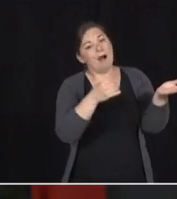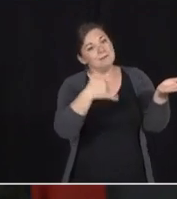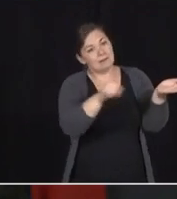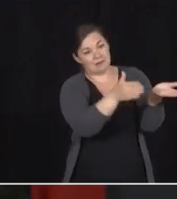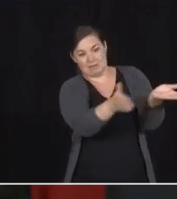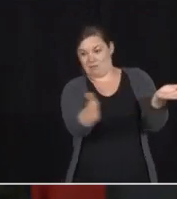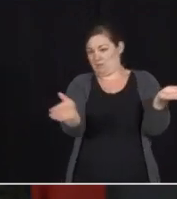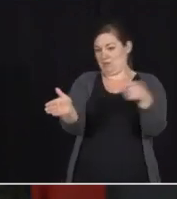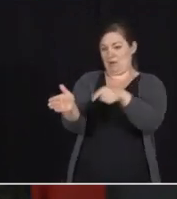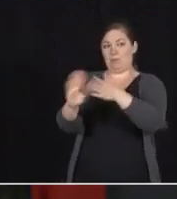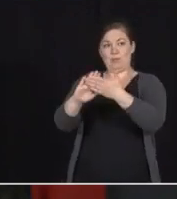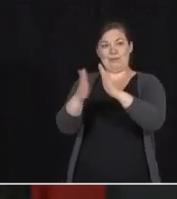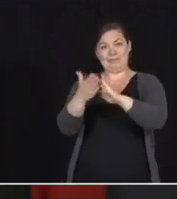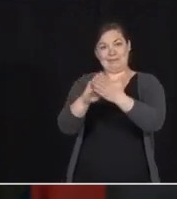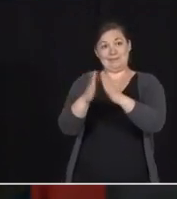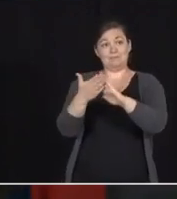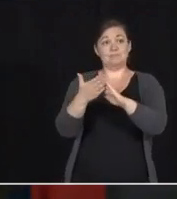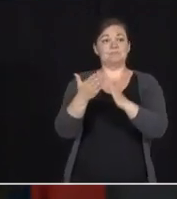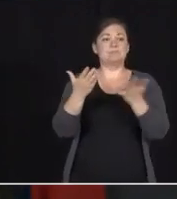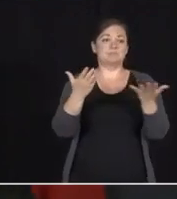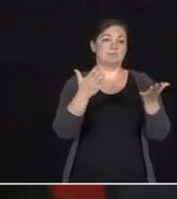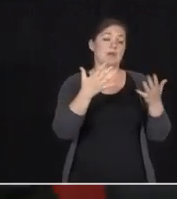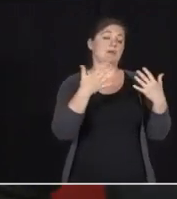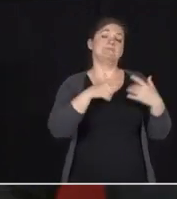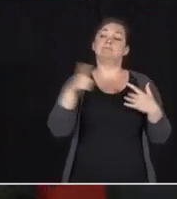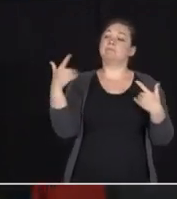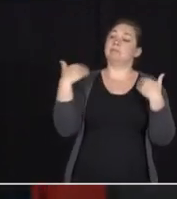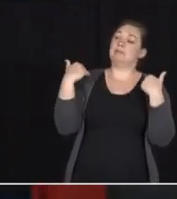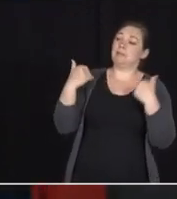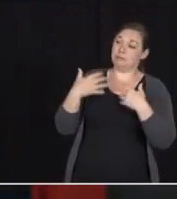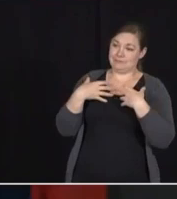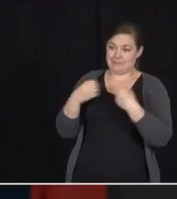Minister Elliott to speak further on it.